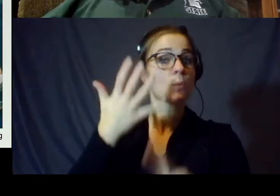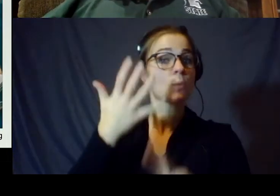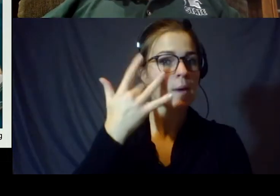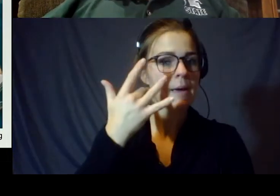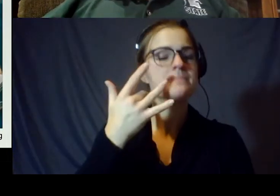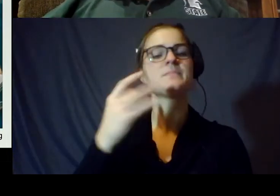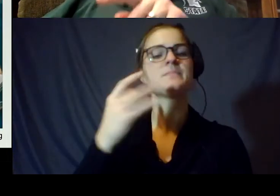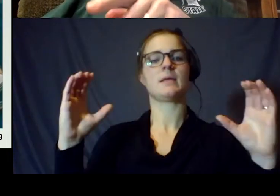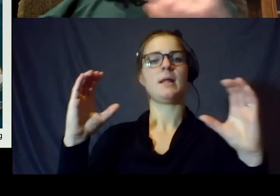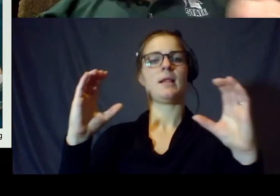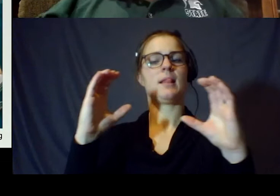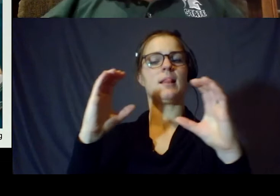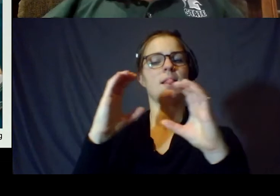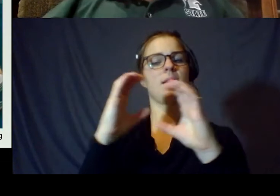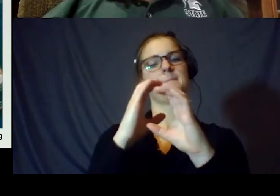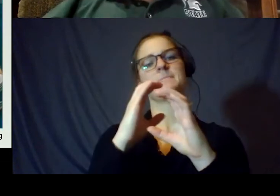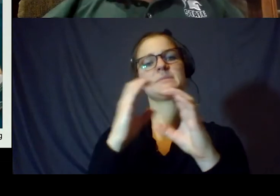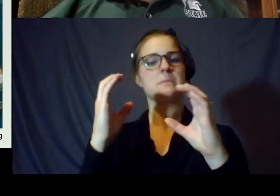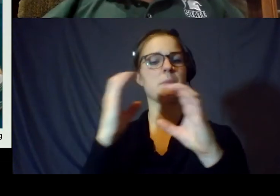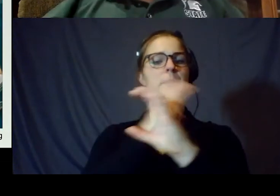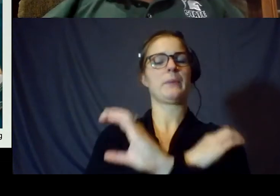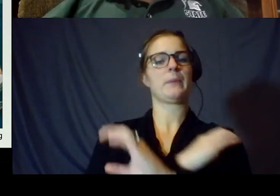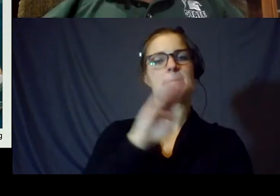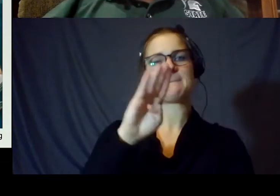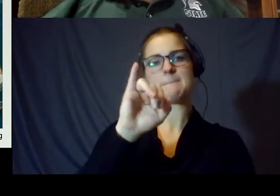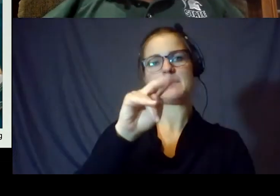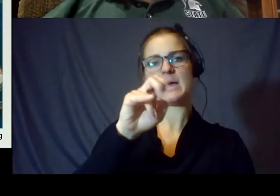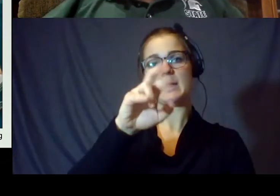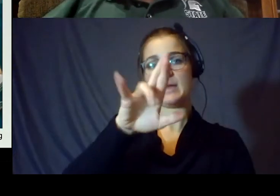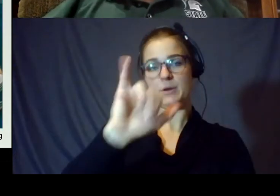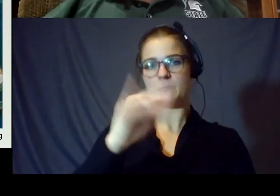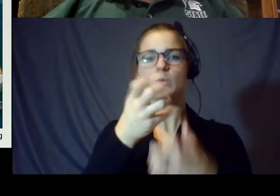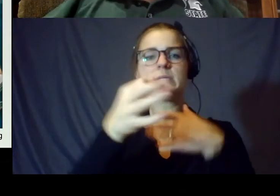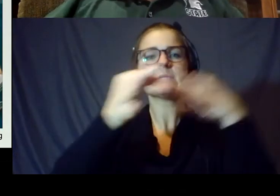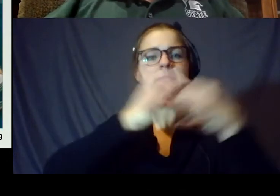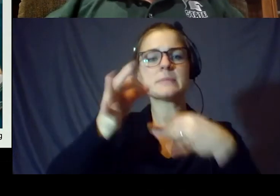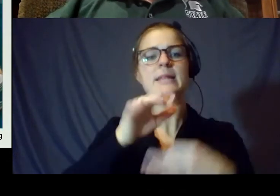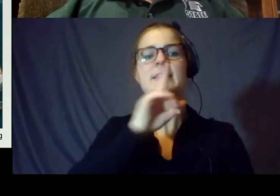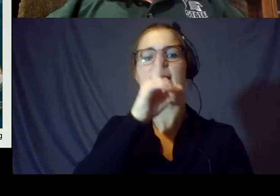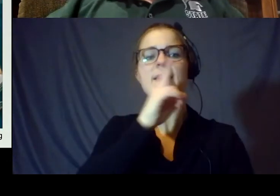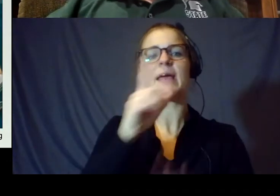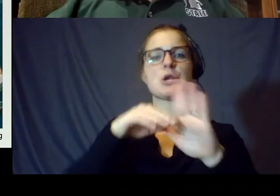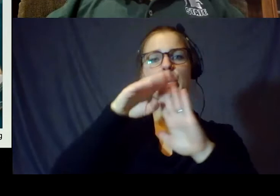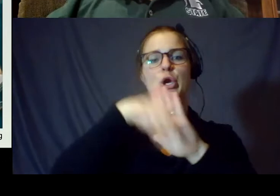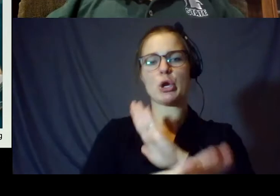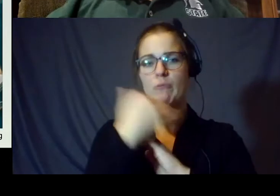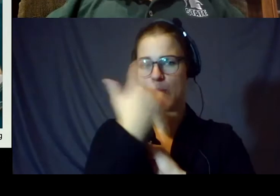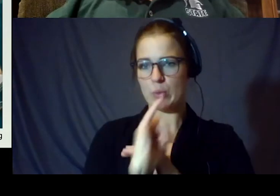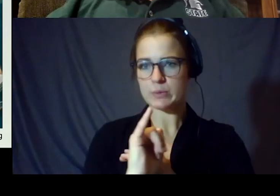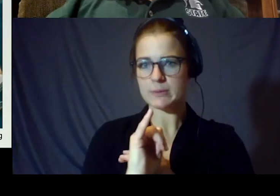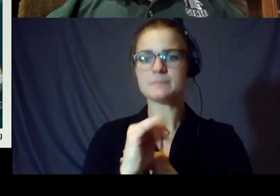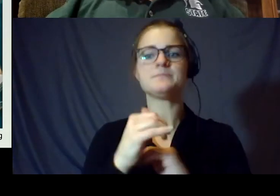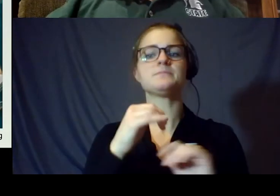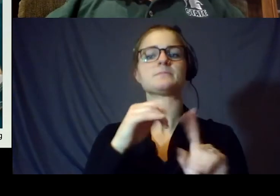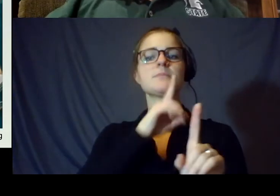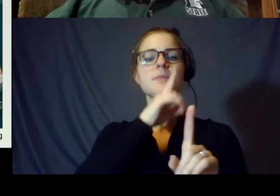eclipsing binary. I'm going to show you what that is, but first I want to show you what the light curve looks like. This is a light curve. Up here is